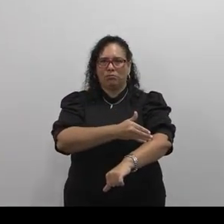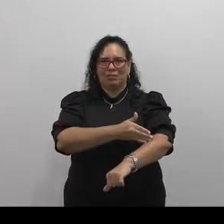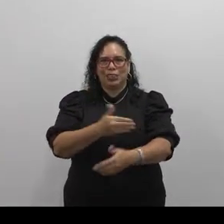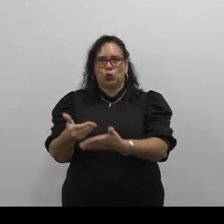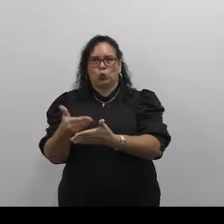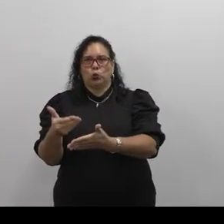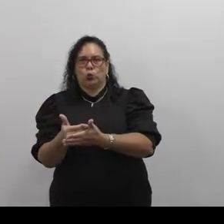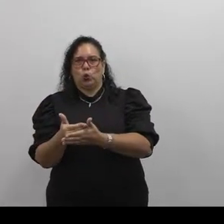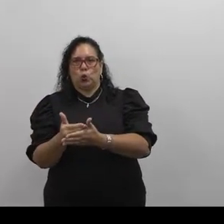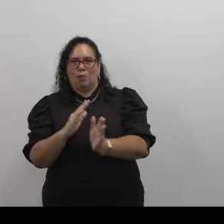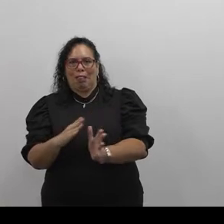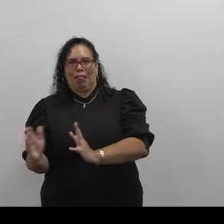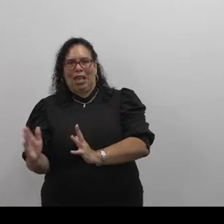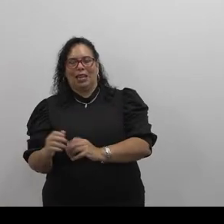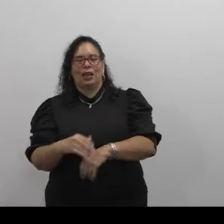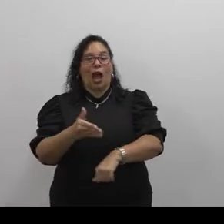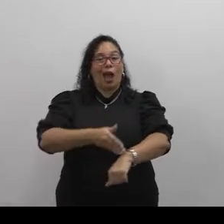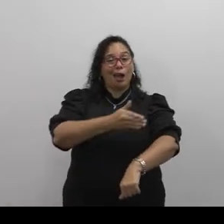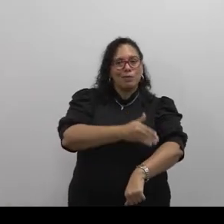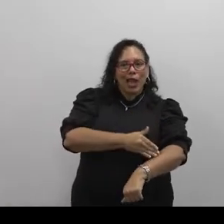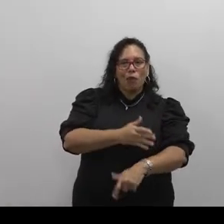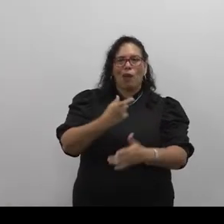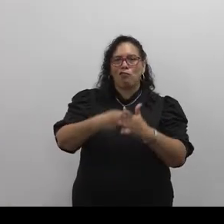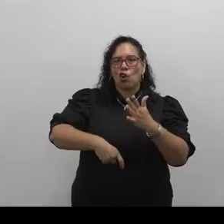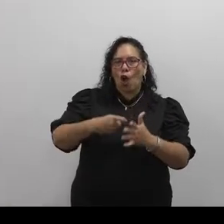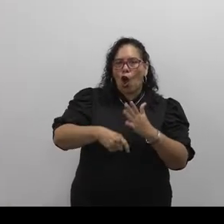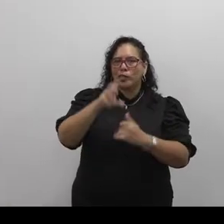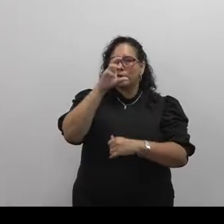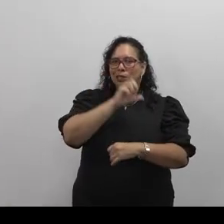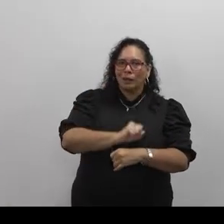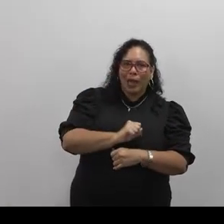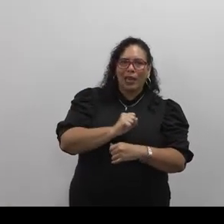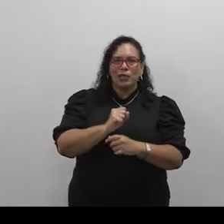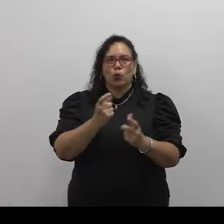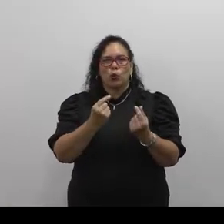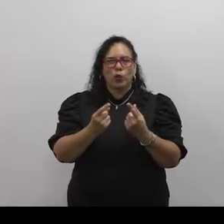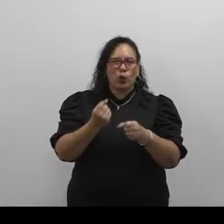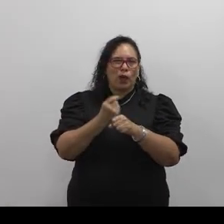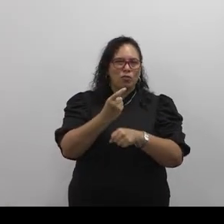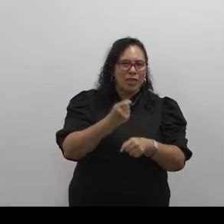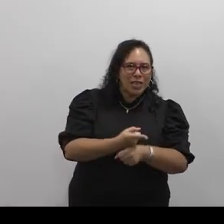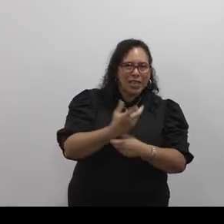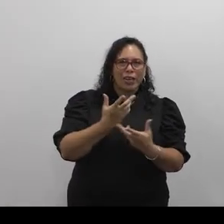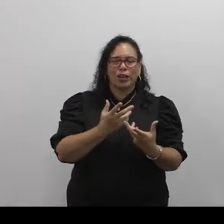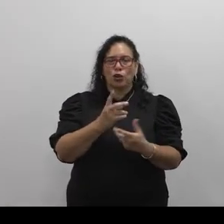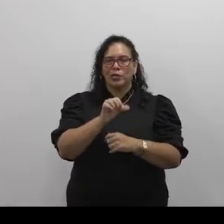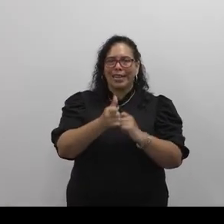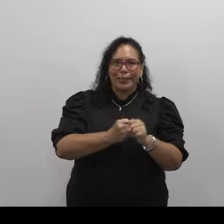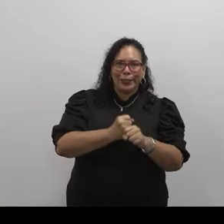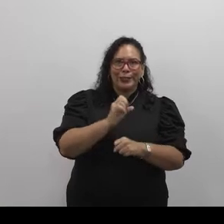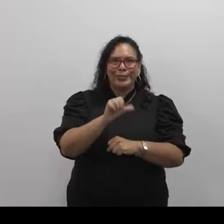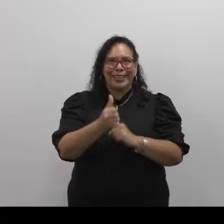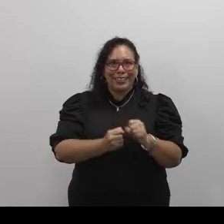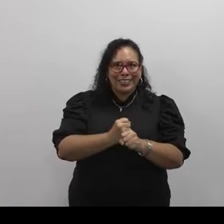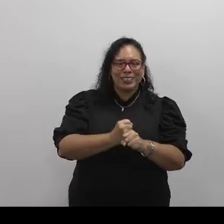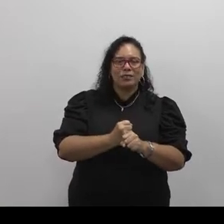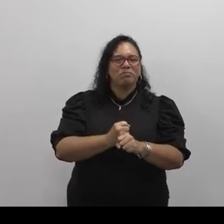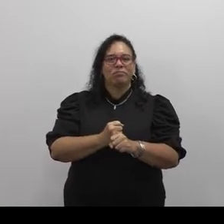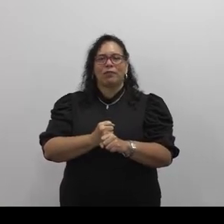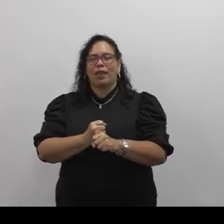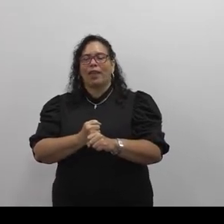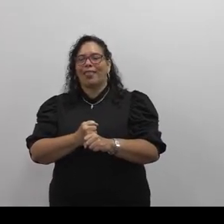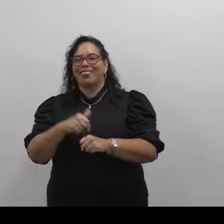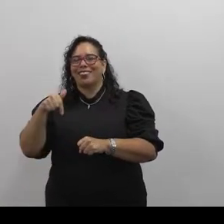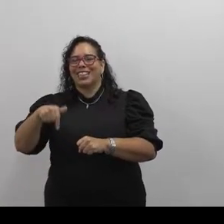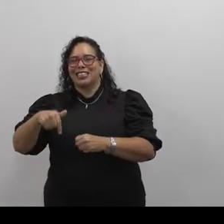and update cost estimates and projects and just things we've captured from year to year, sometimes decade to decade. This is a new